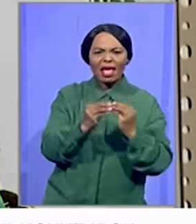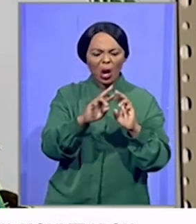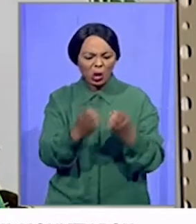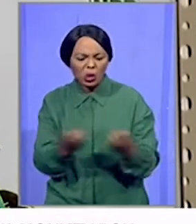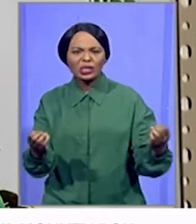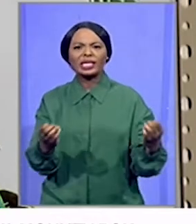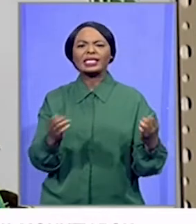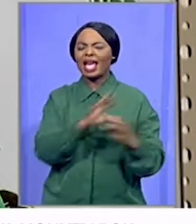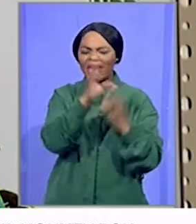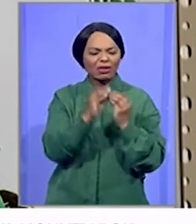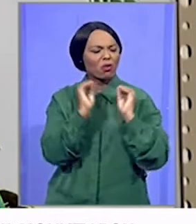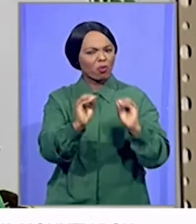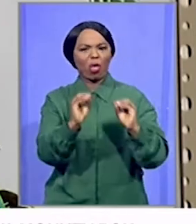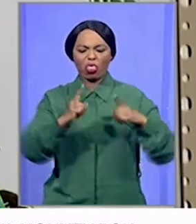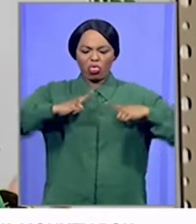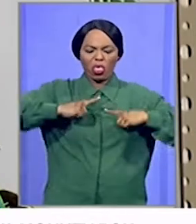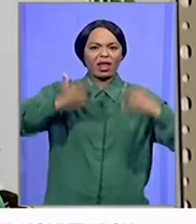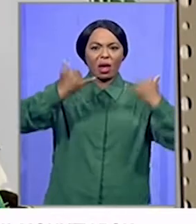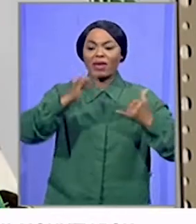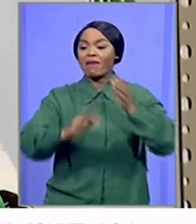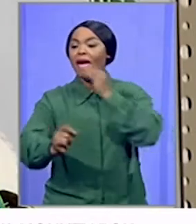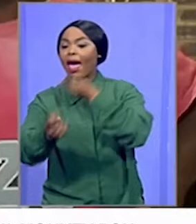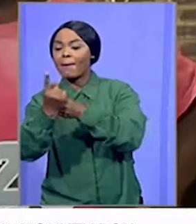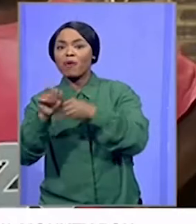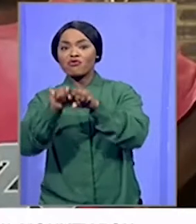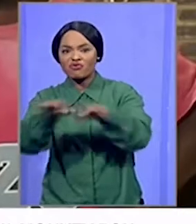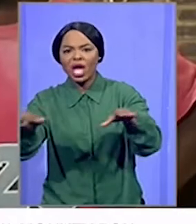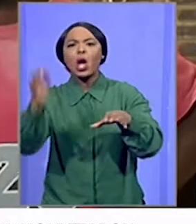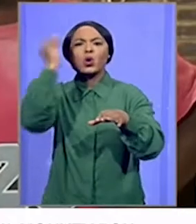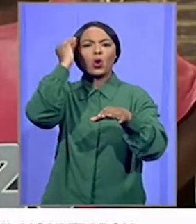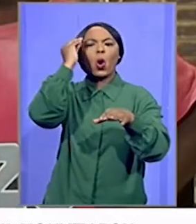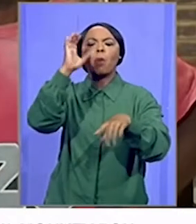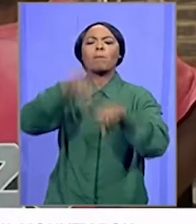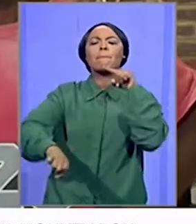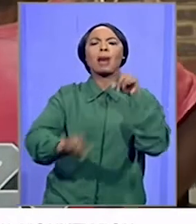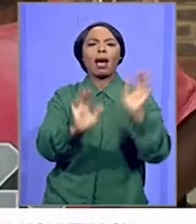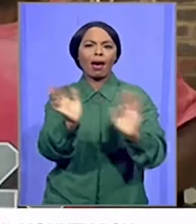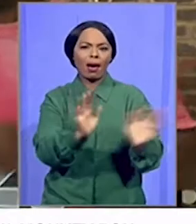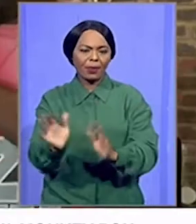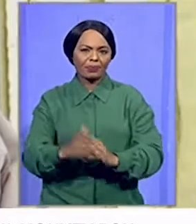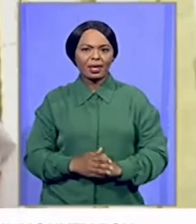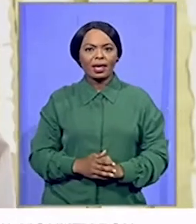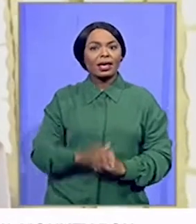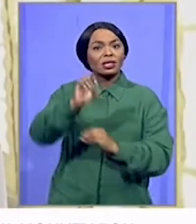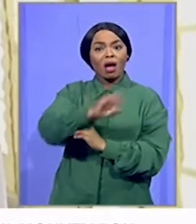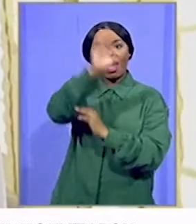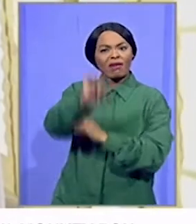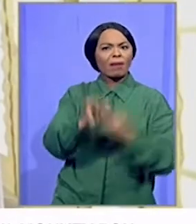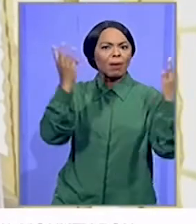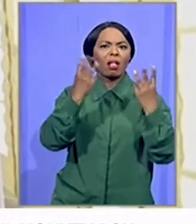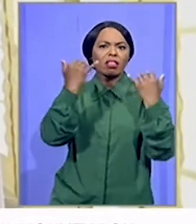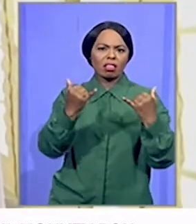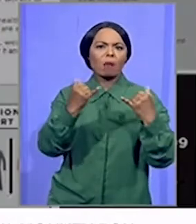able to monitor any other new infections that might be arising. Go le jalo Afrika Borwa jaanong ga tlhola gapeletsega go rwala